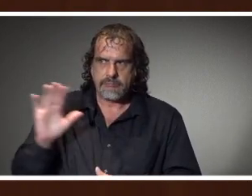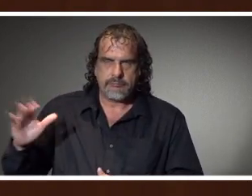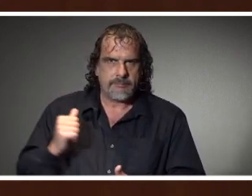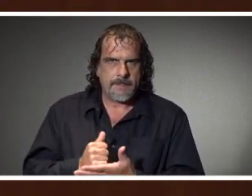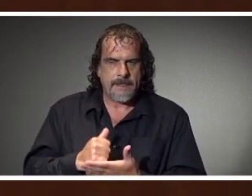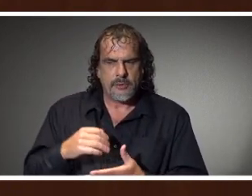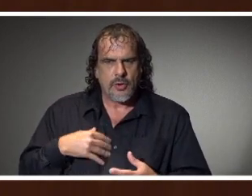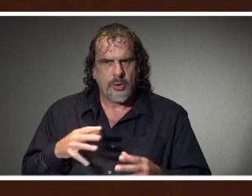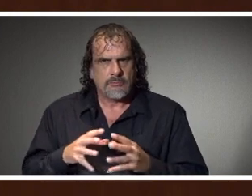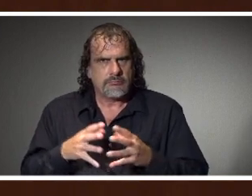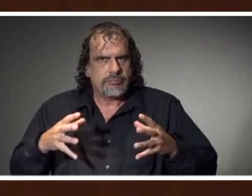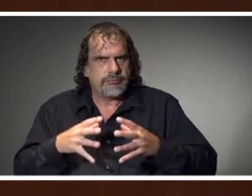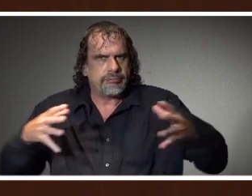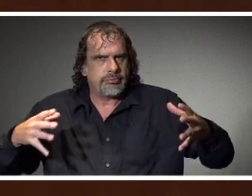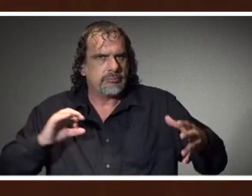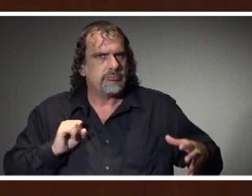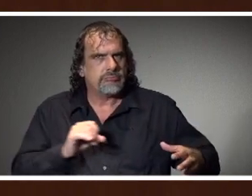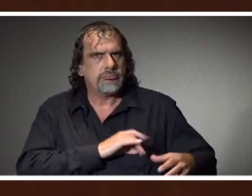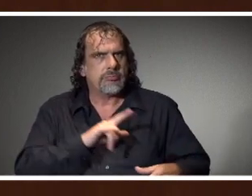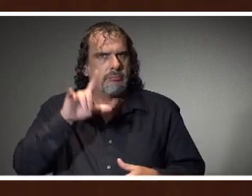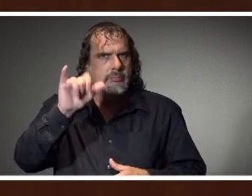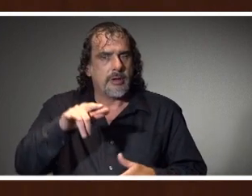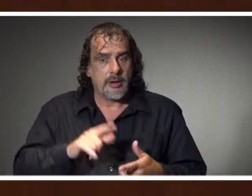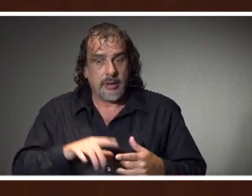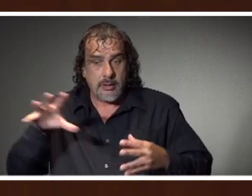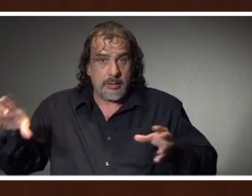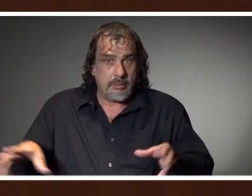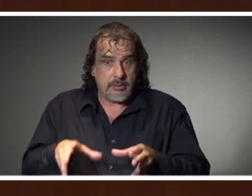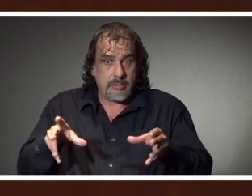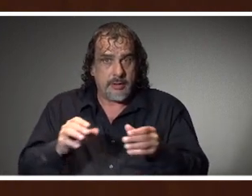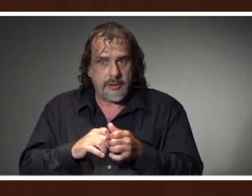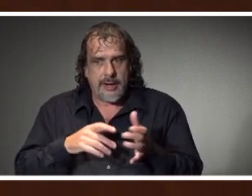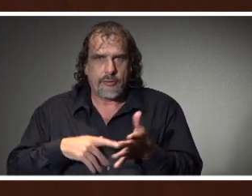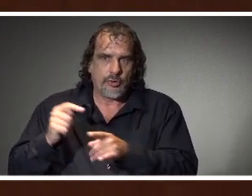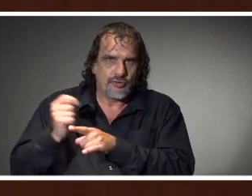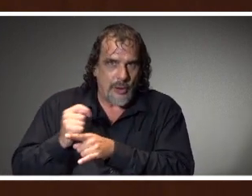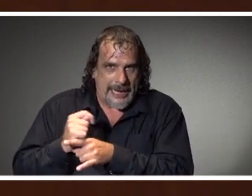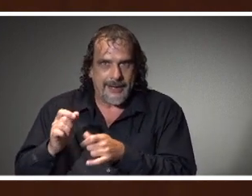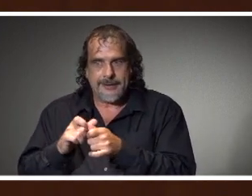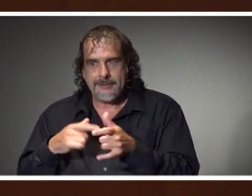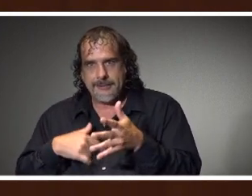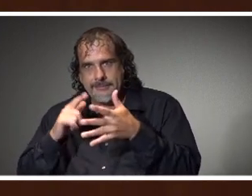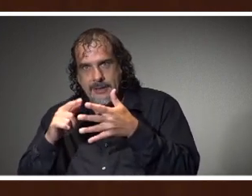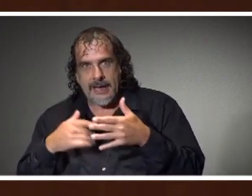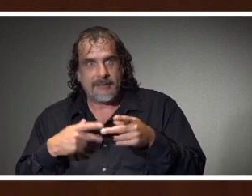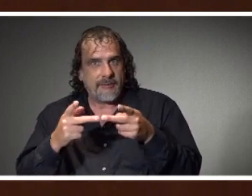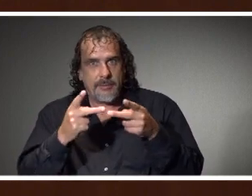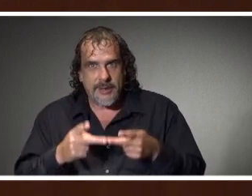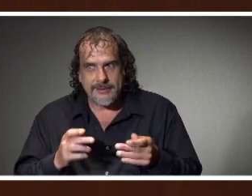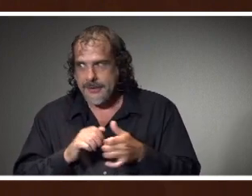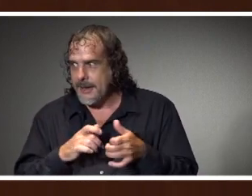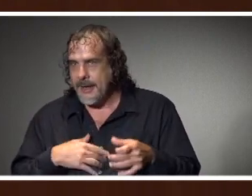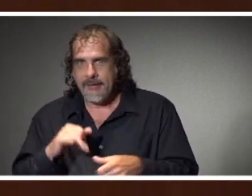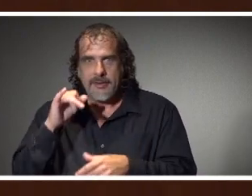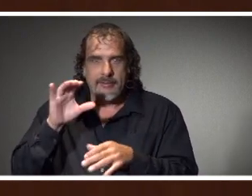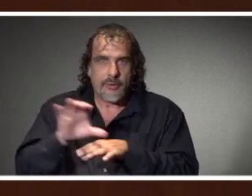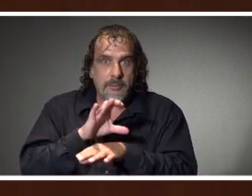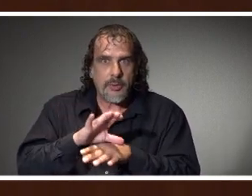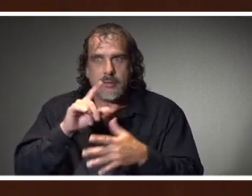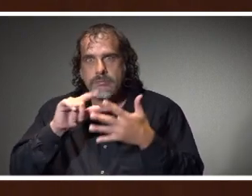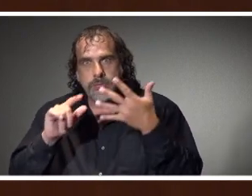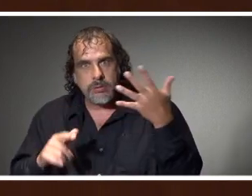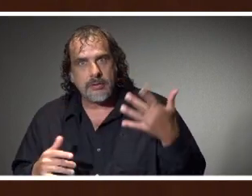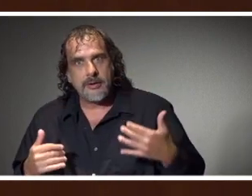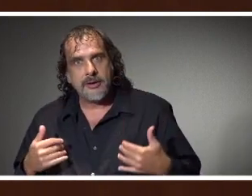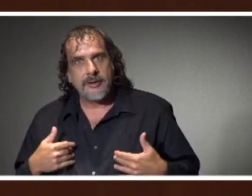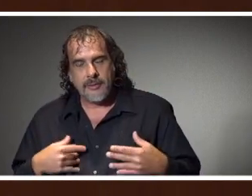teams. But every time you build a team, it's not just adding people. You have to do training and have space and IT capacity and all that kind of stuff. So it's always